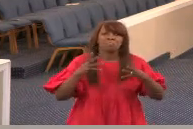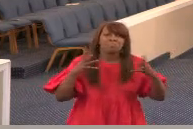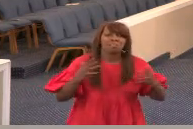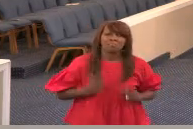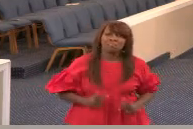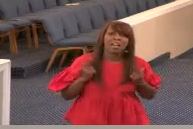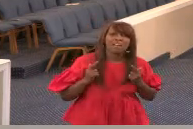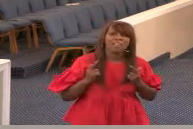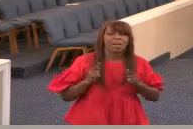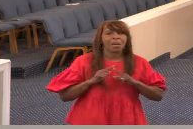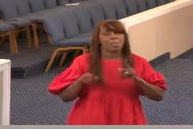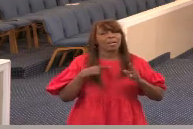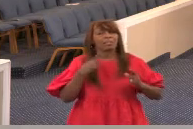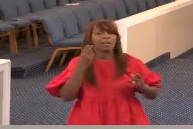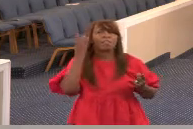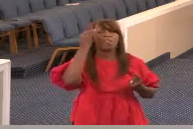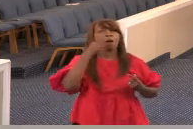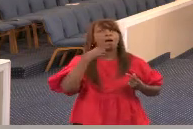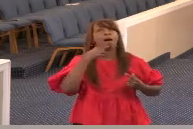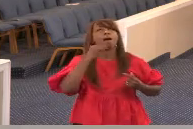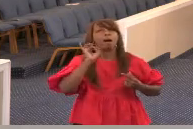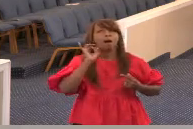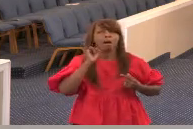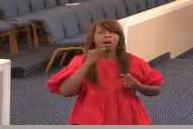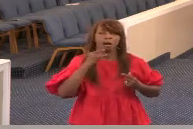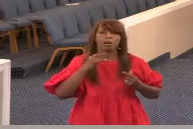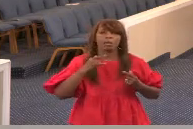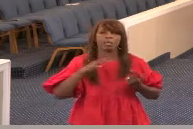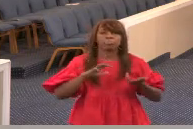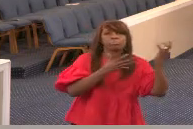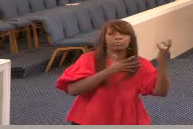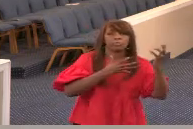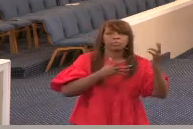And it occurred to me, storms,